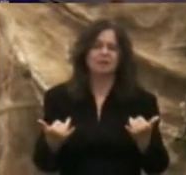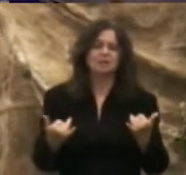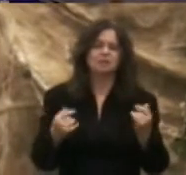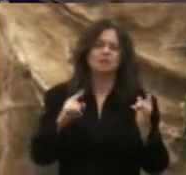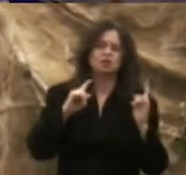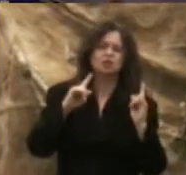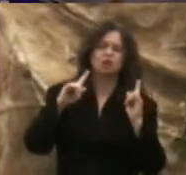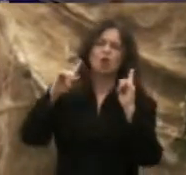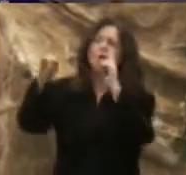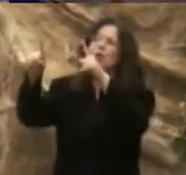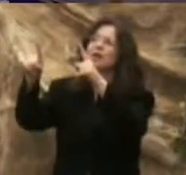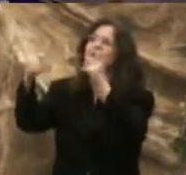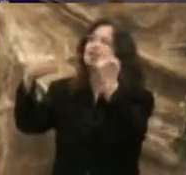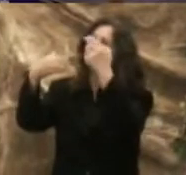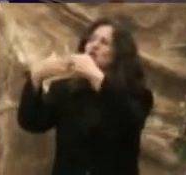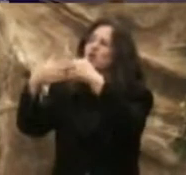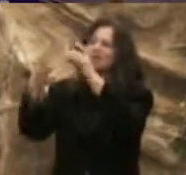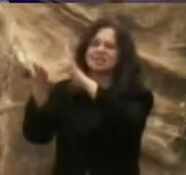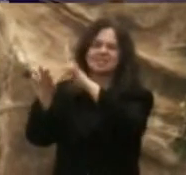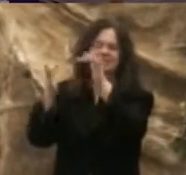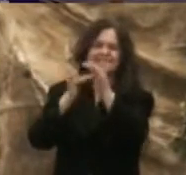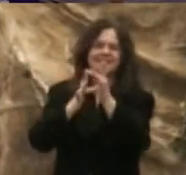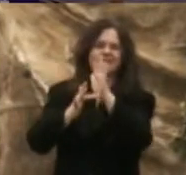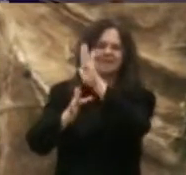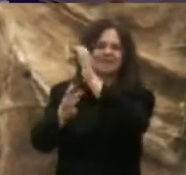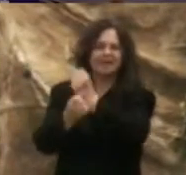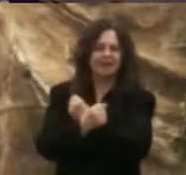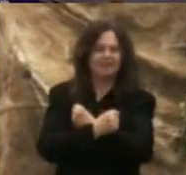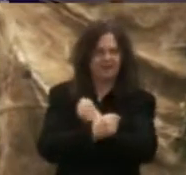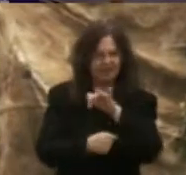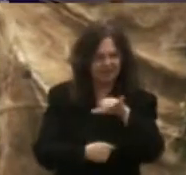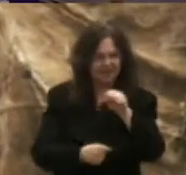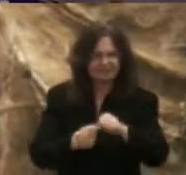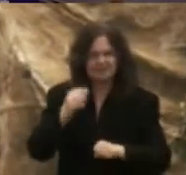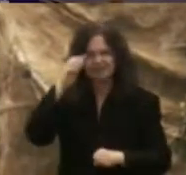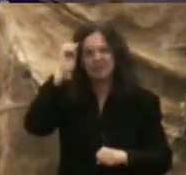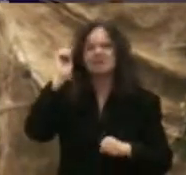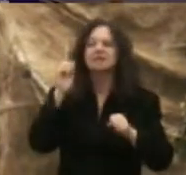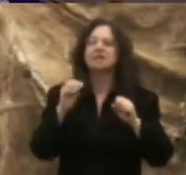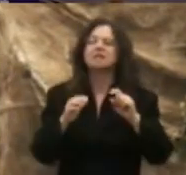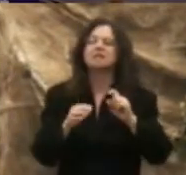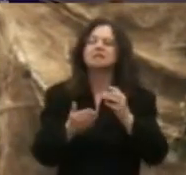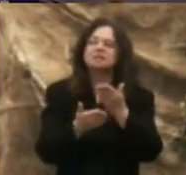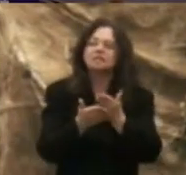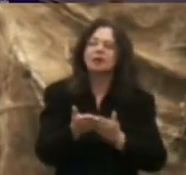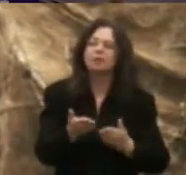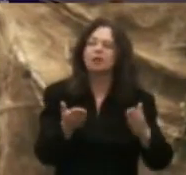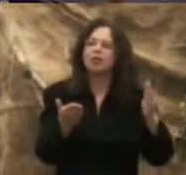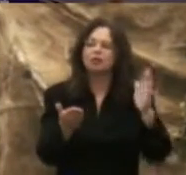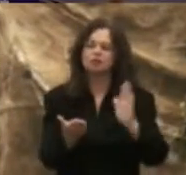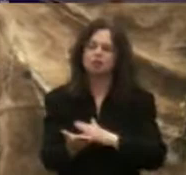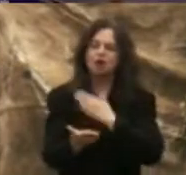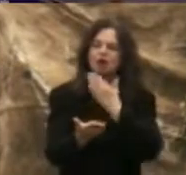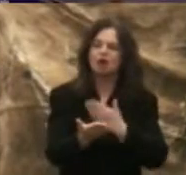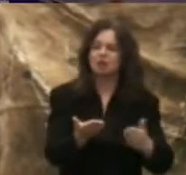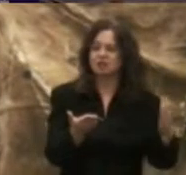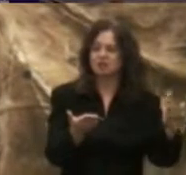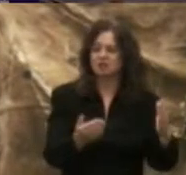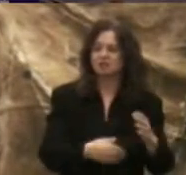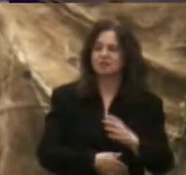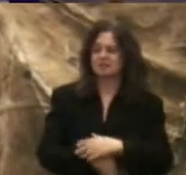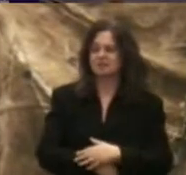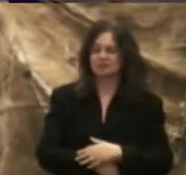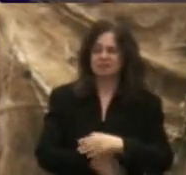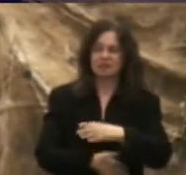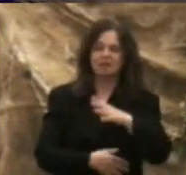love of Jesus. Yes? Some of those spirituals lift up our lesson for today,